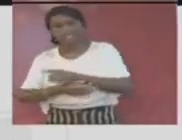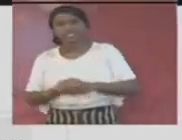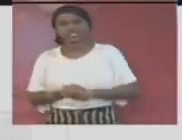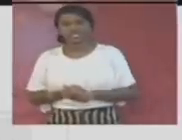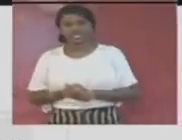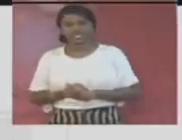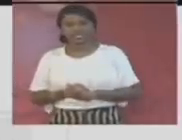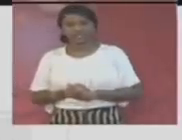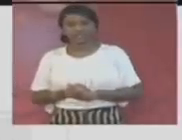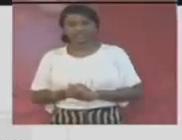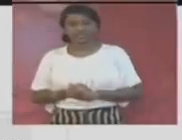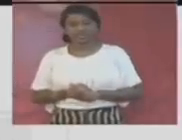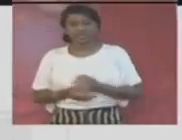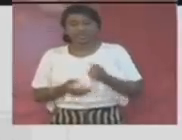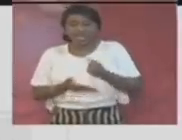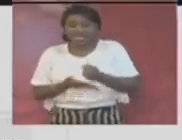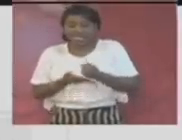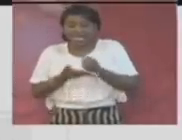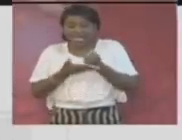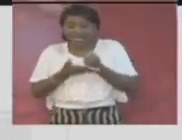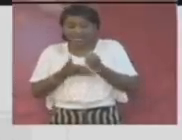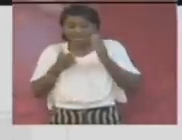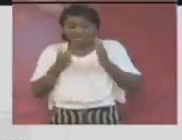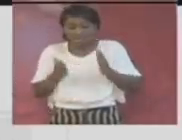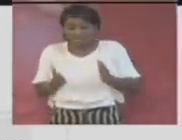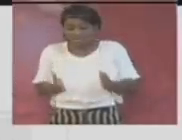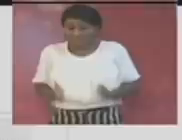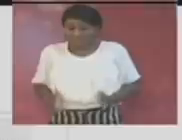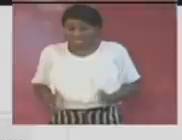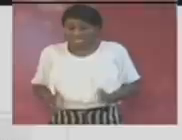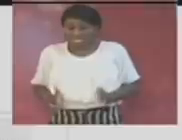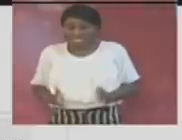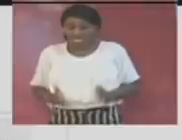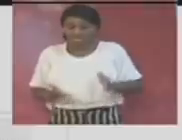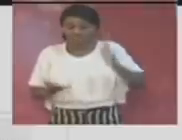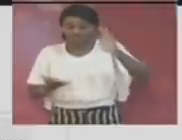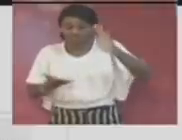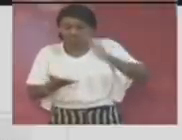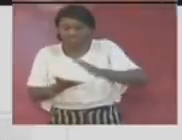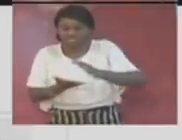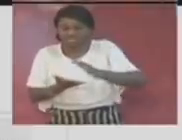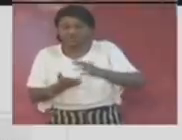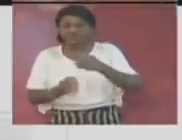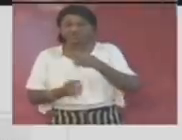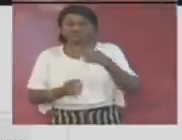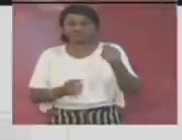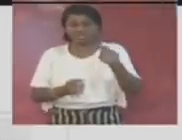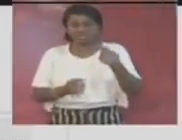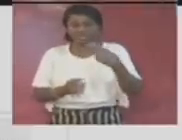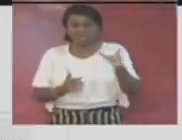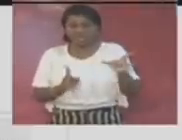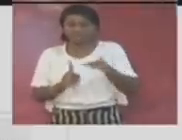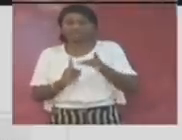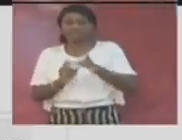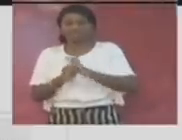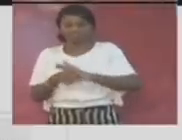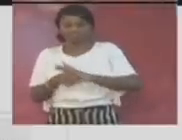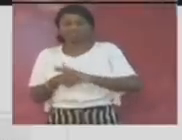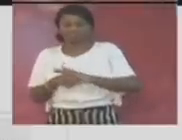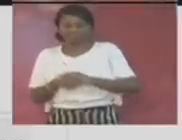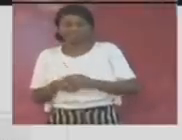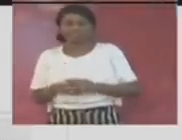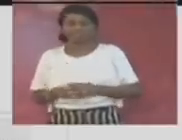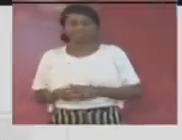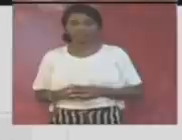your immune system in such a way that you reduce your risk of severe disease and you reduce your risk